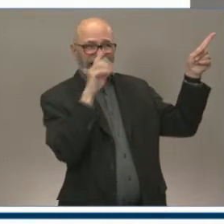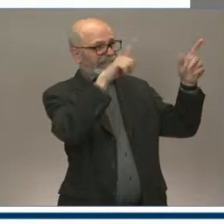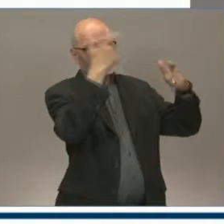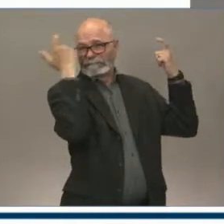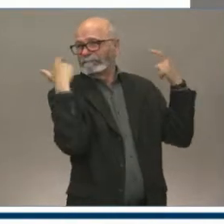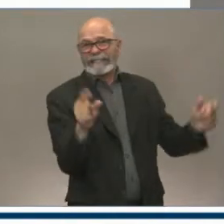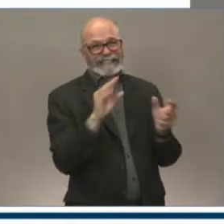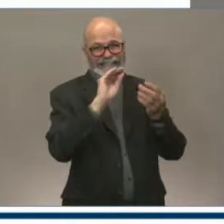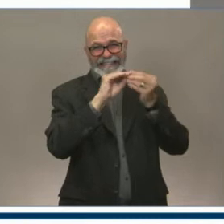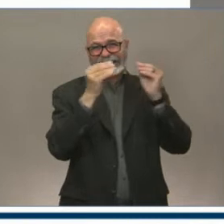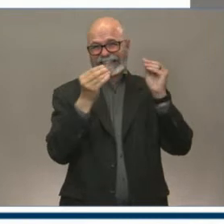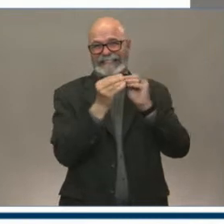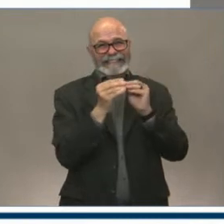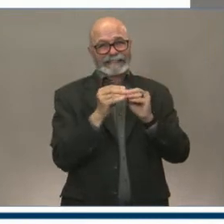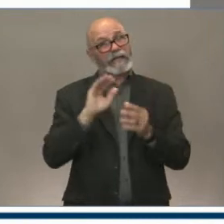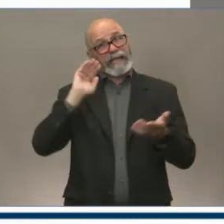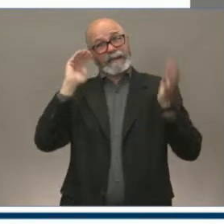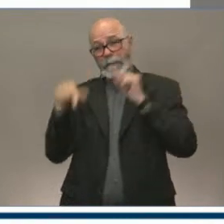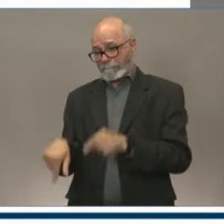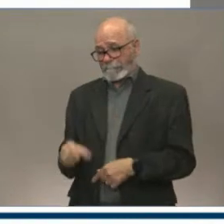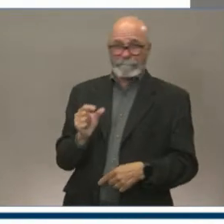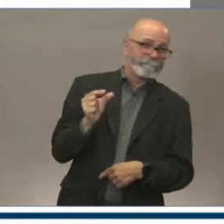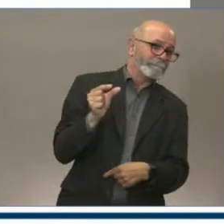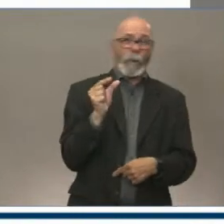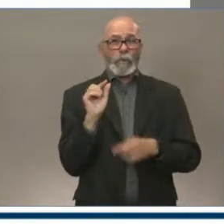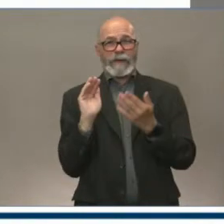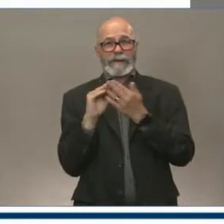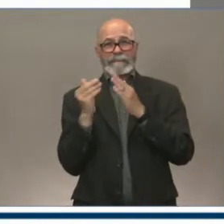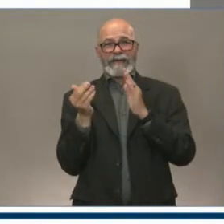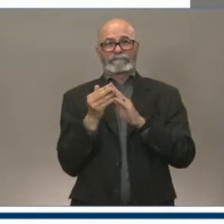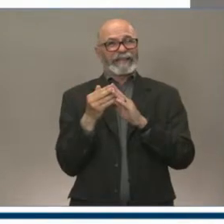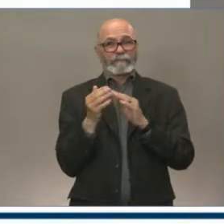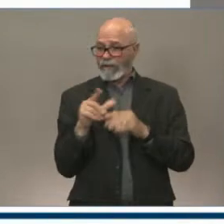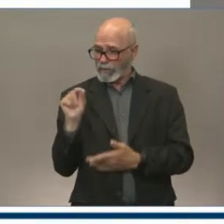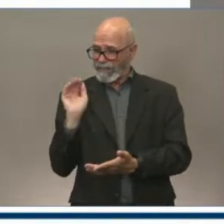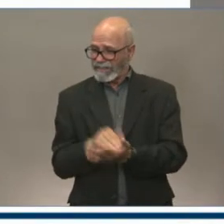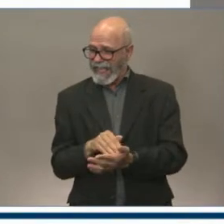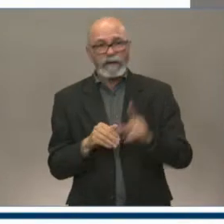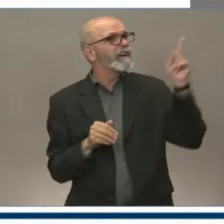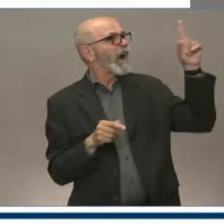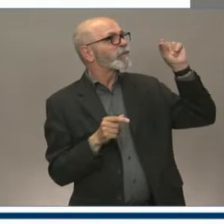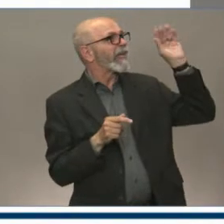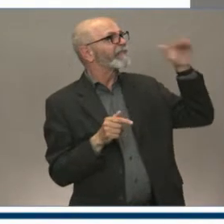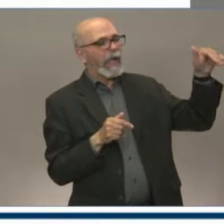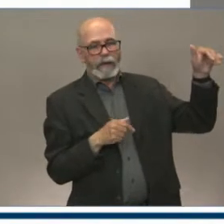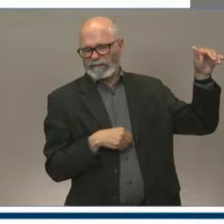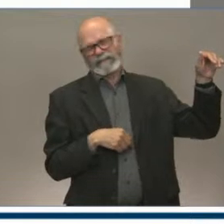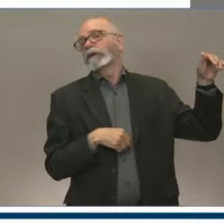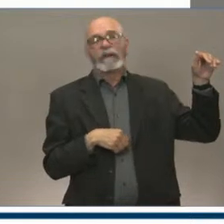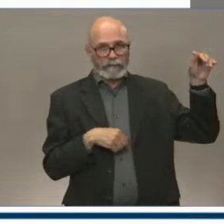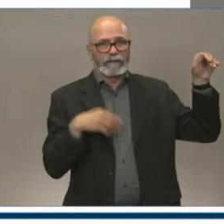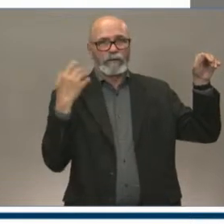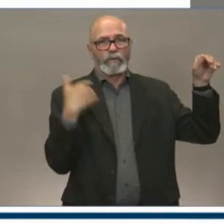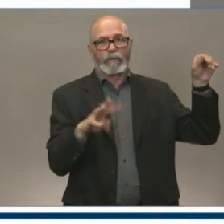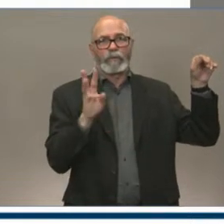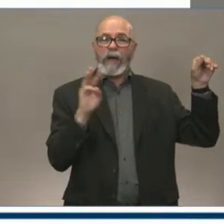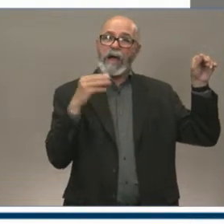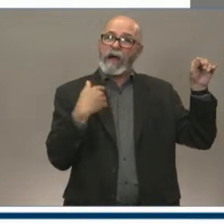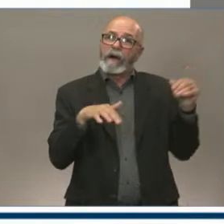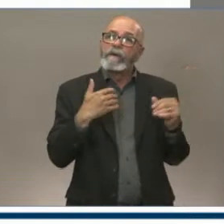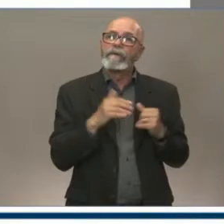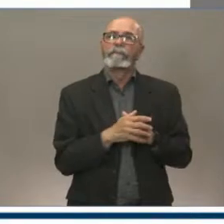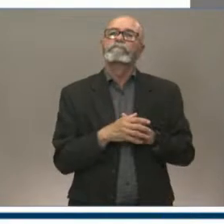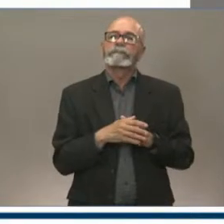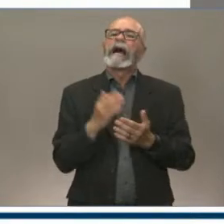the highest per capita rate of testing in the country. But we are seeing some capacity challenges in some areas of the